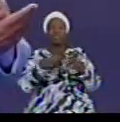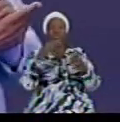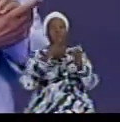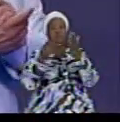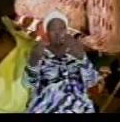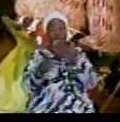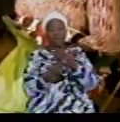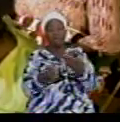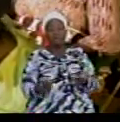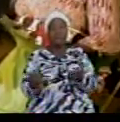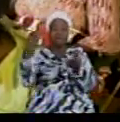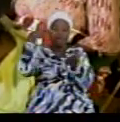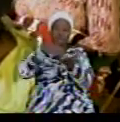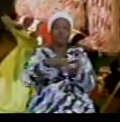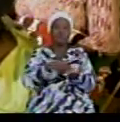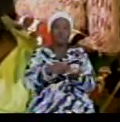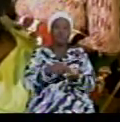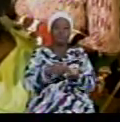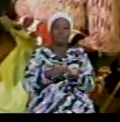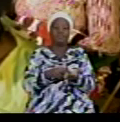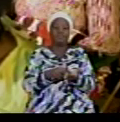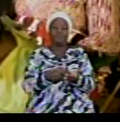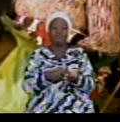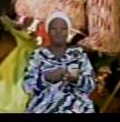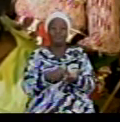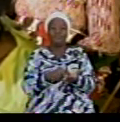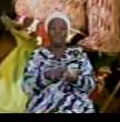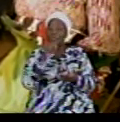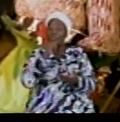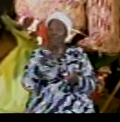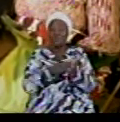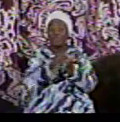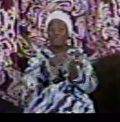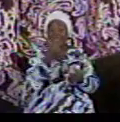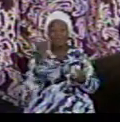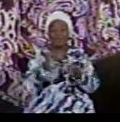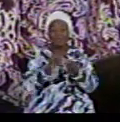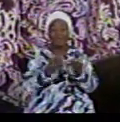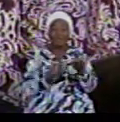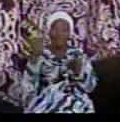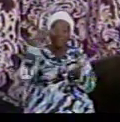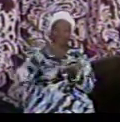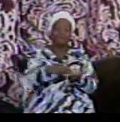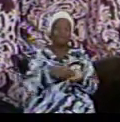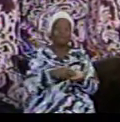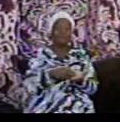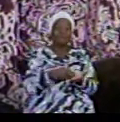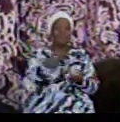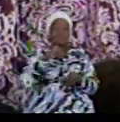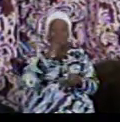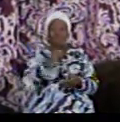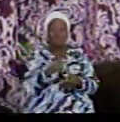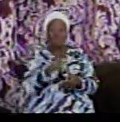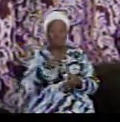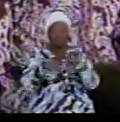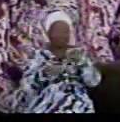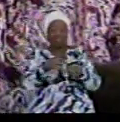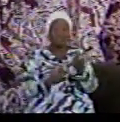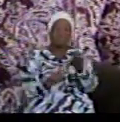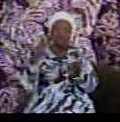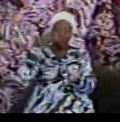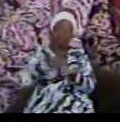crusade, rise up. You are not weak anymore, rise up. You are not impotent